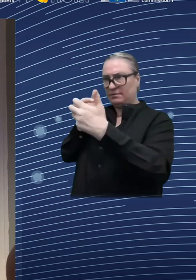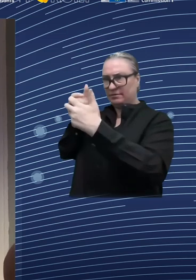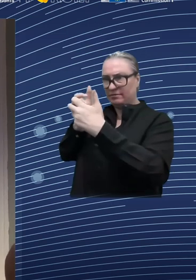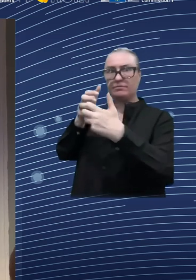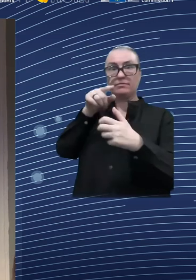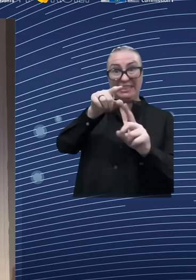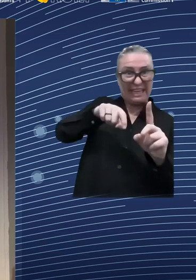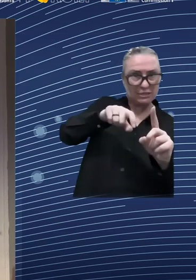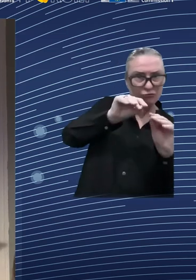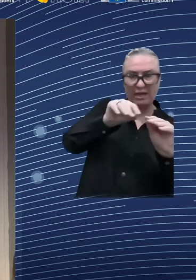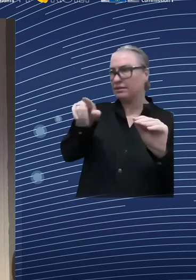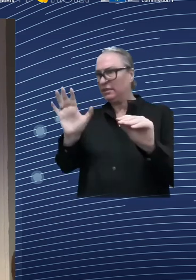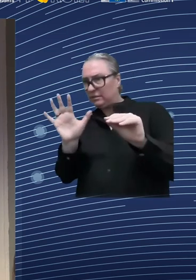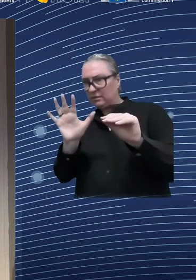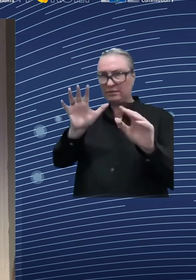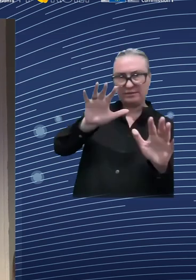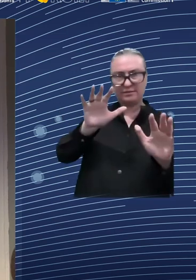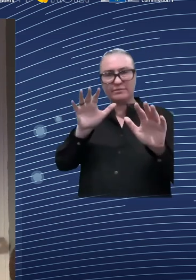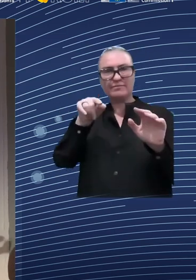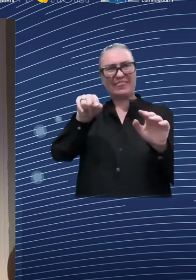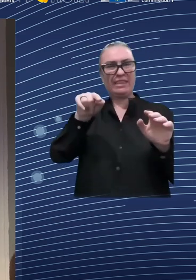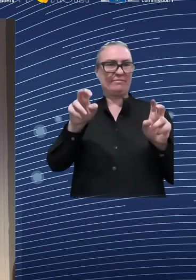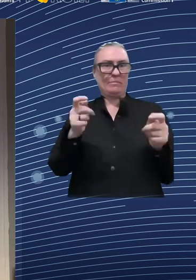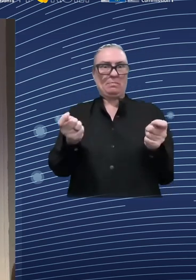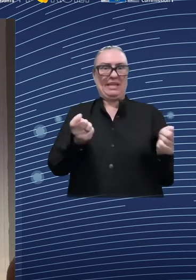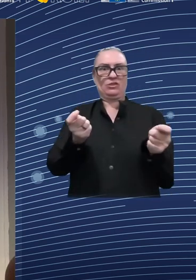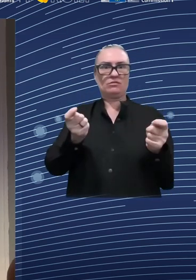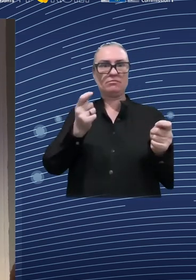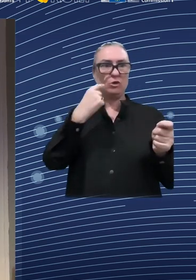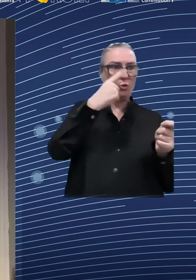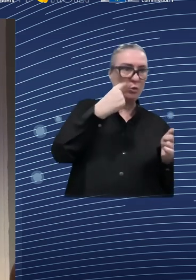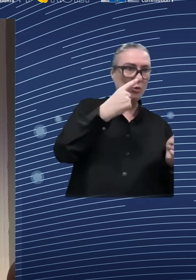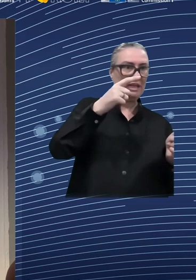that you don't want for your children, let's say. And this exists as well.